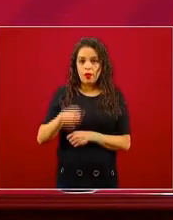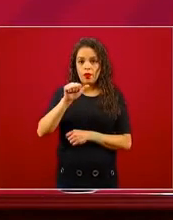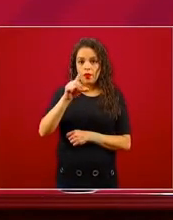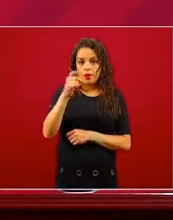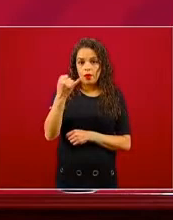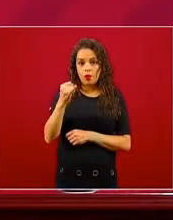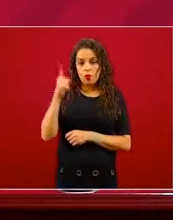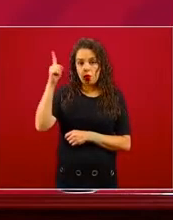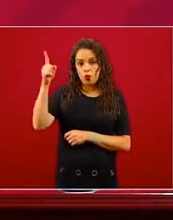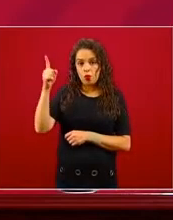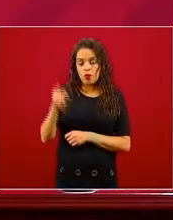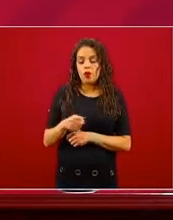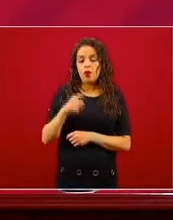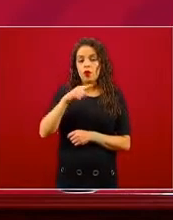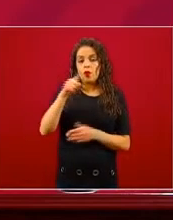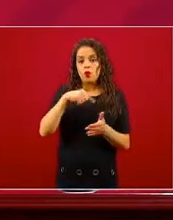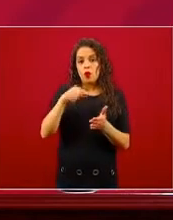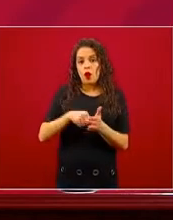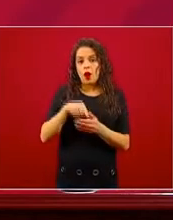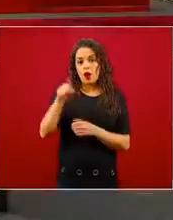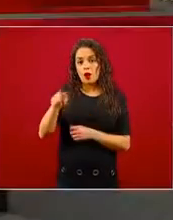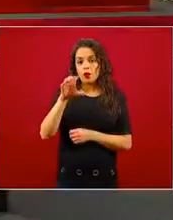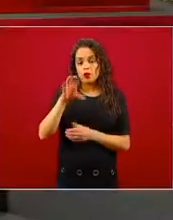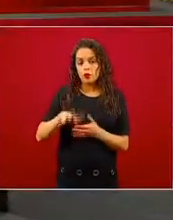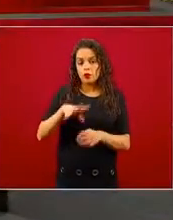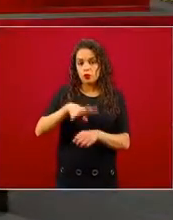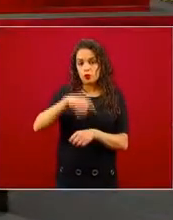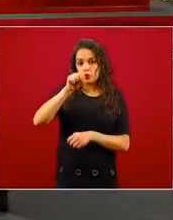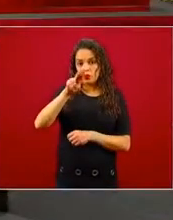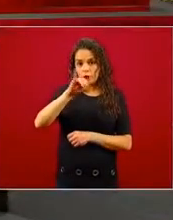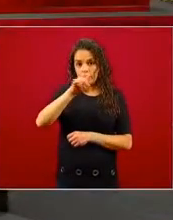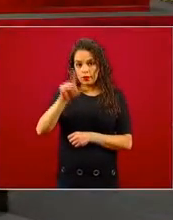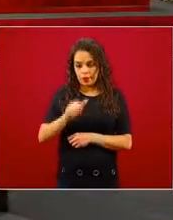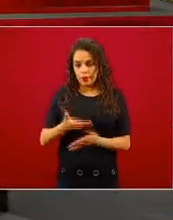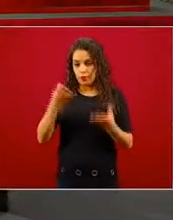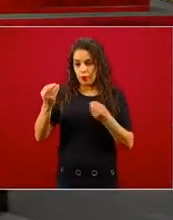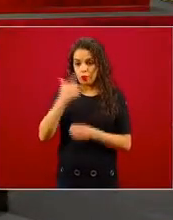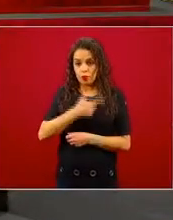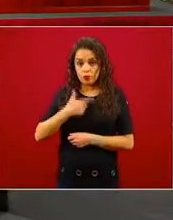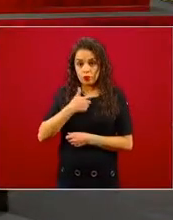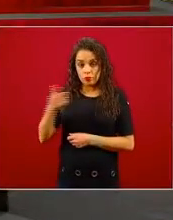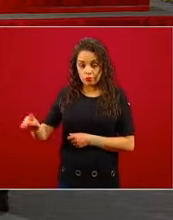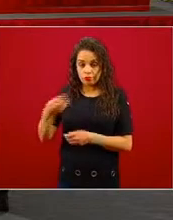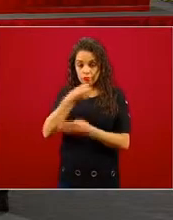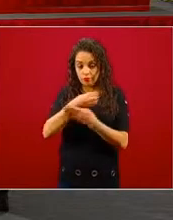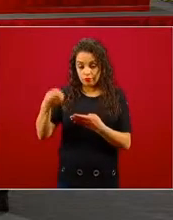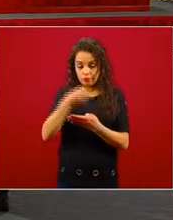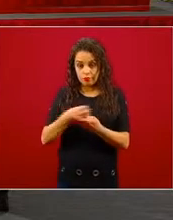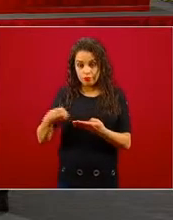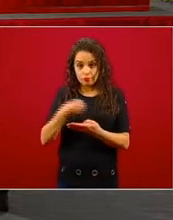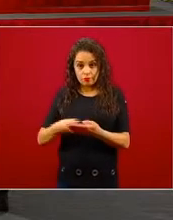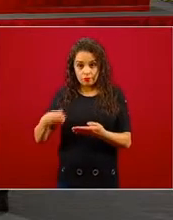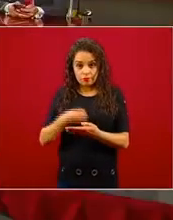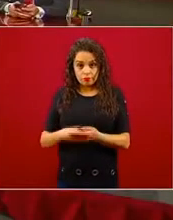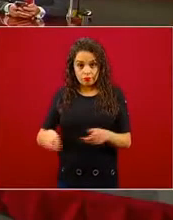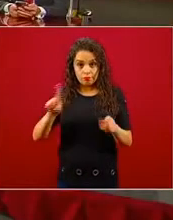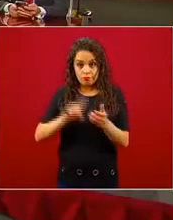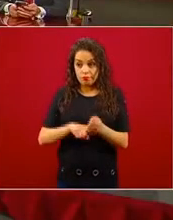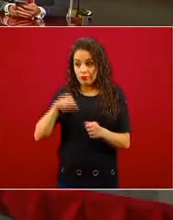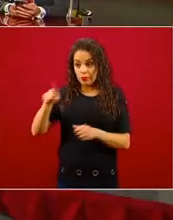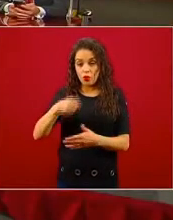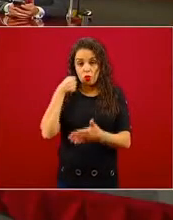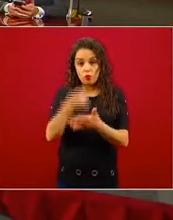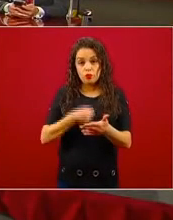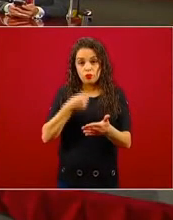Labor Organization that was signed in June of 2011 in Geneva, Switzerland. It's a pleasure to have